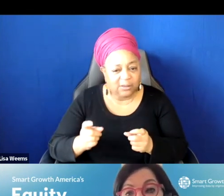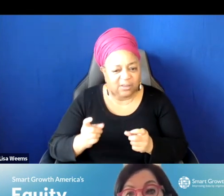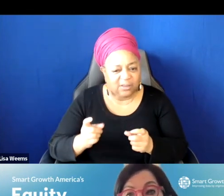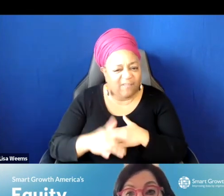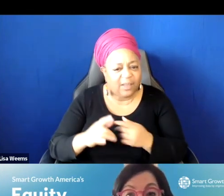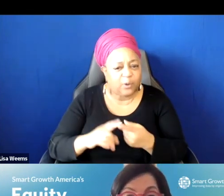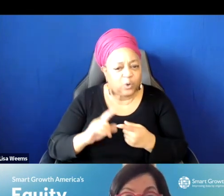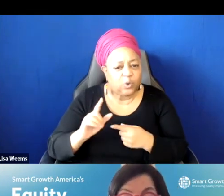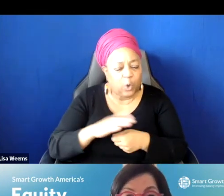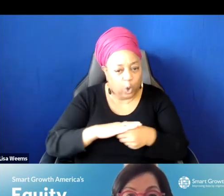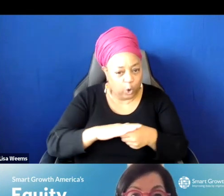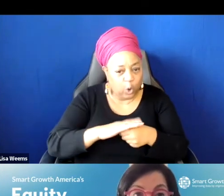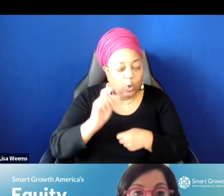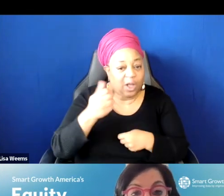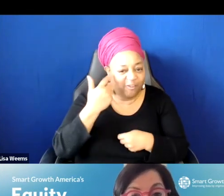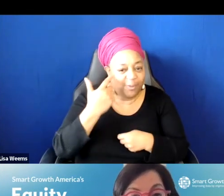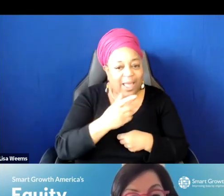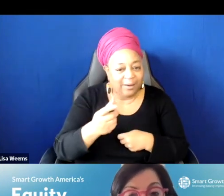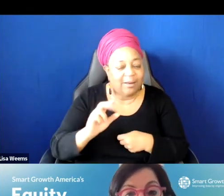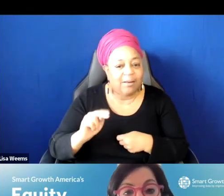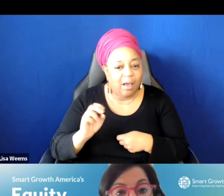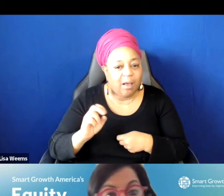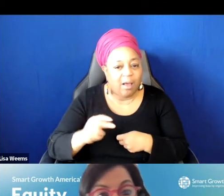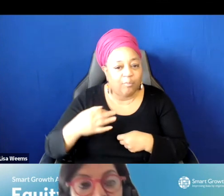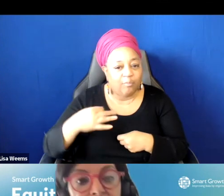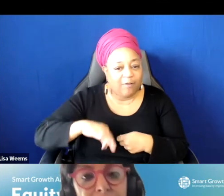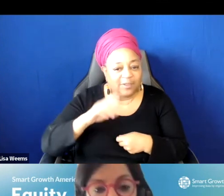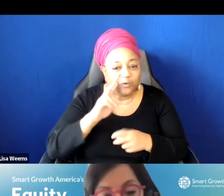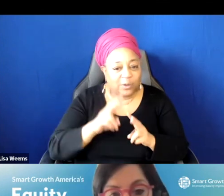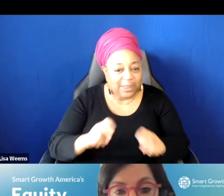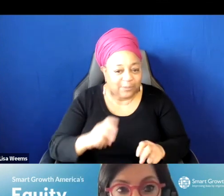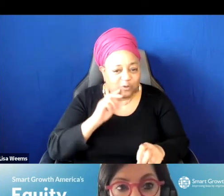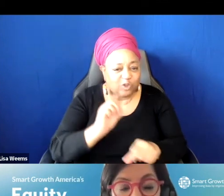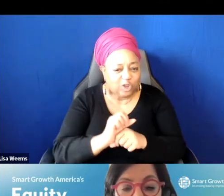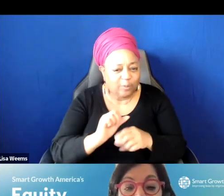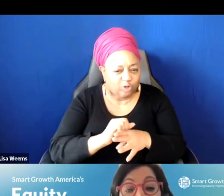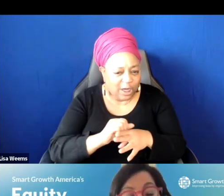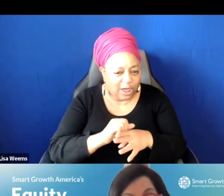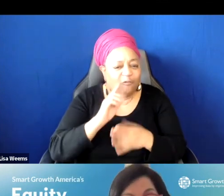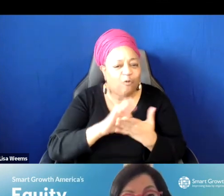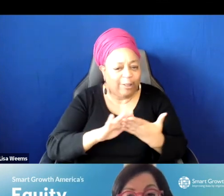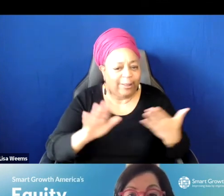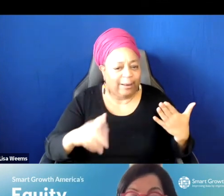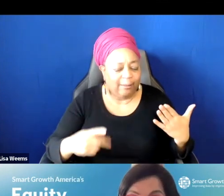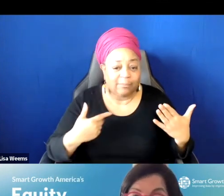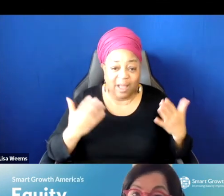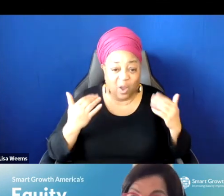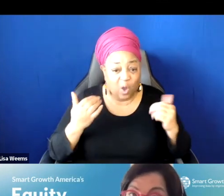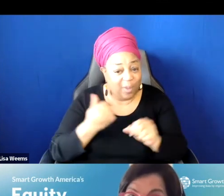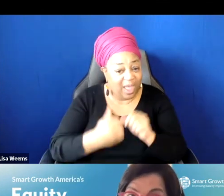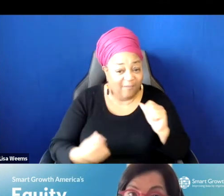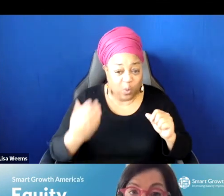to nonprofits for assessments, for job trainings, and for cleanups. I hope everybody knows about the